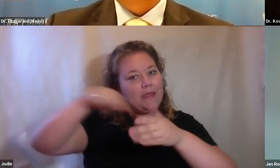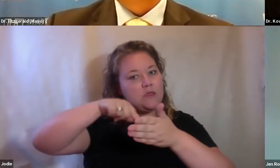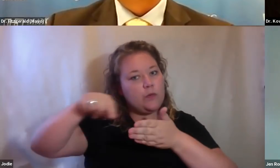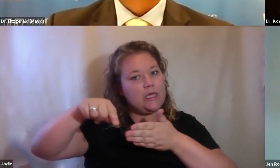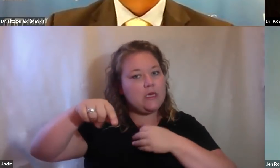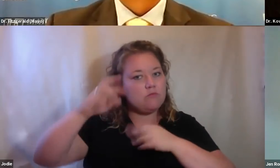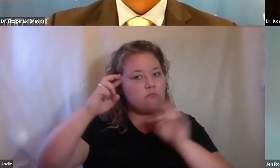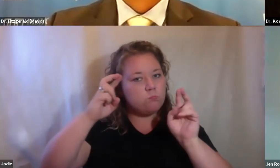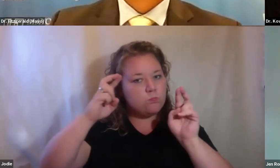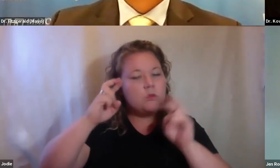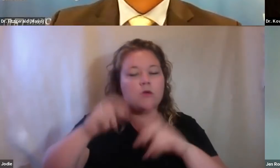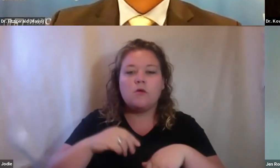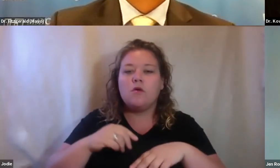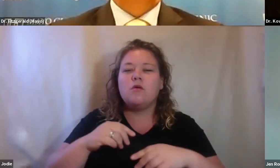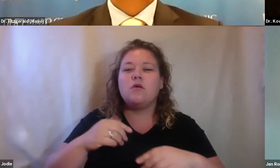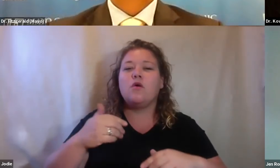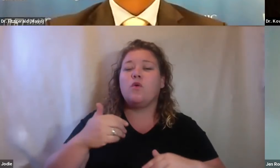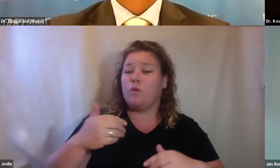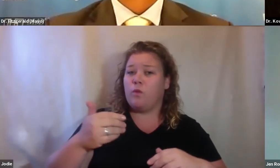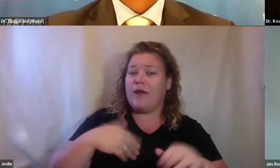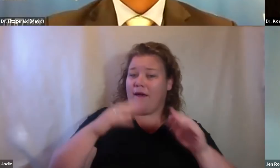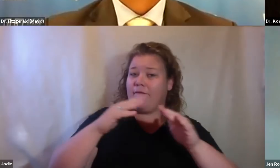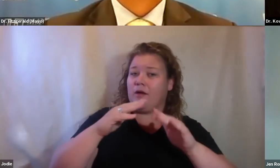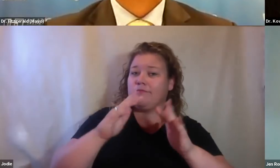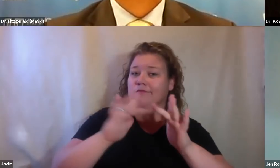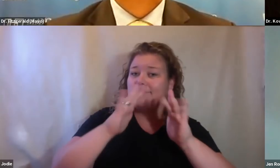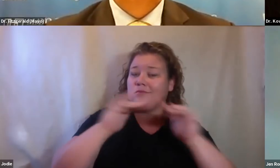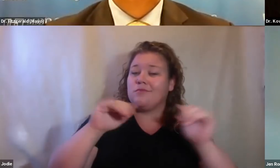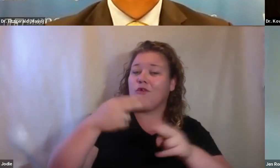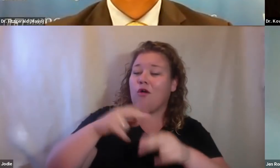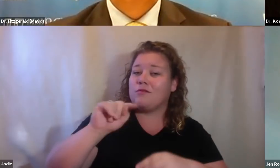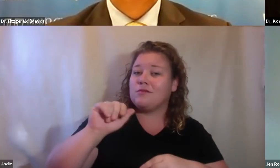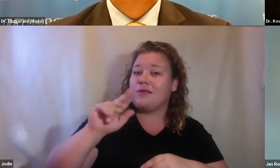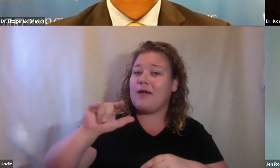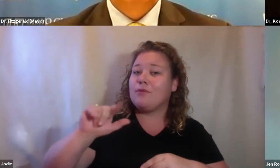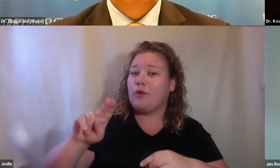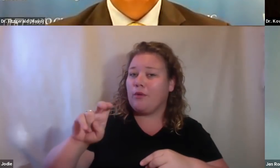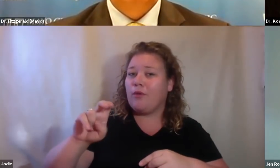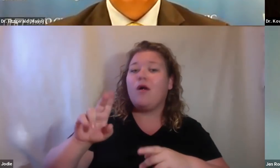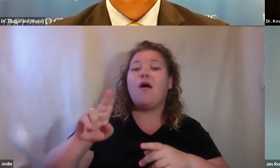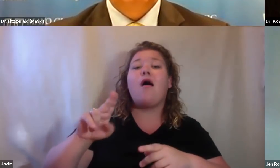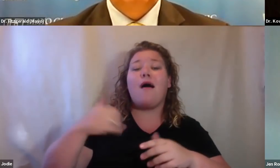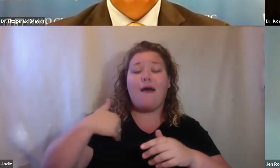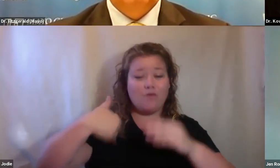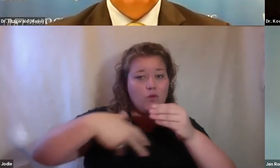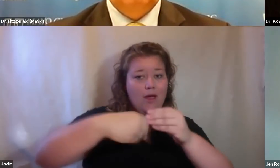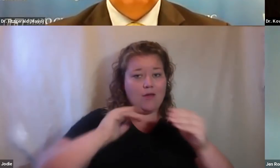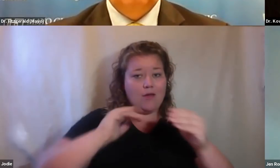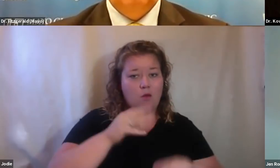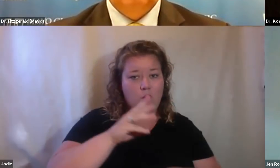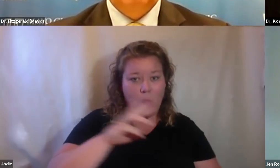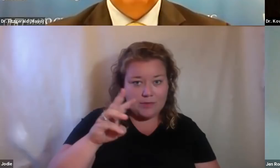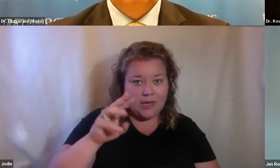It is created in a system called Tableau and is something that has to be positioned on our website. So we are currently working to do